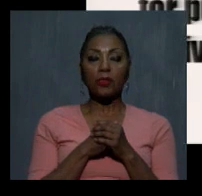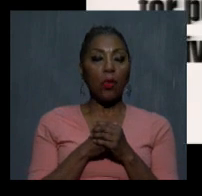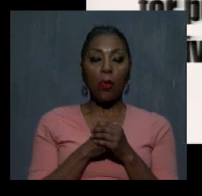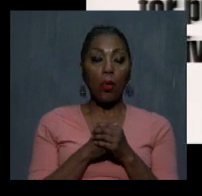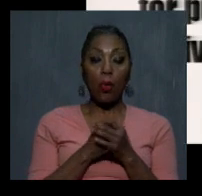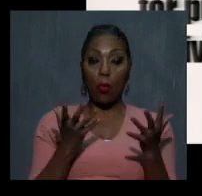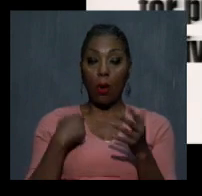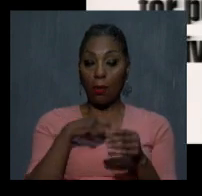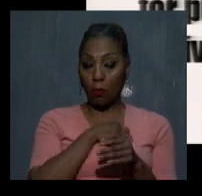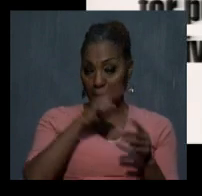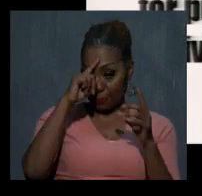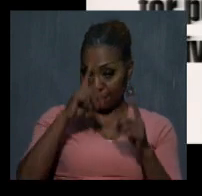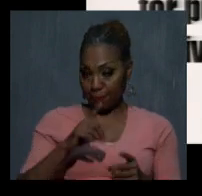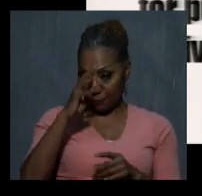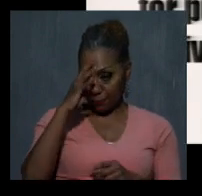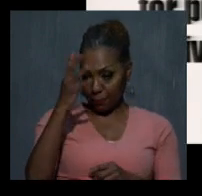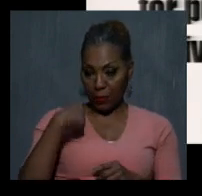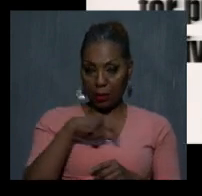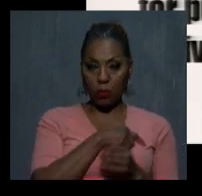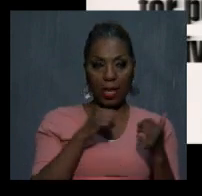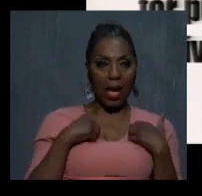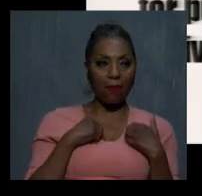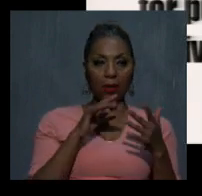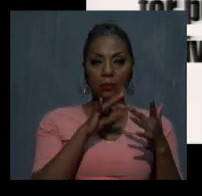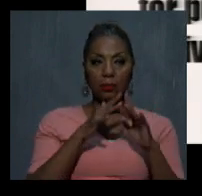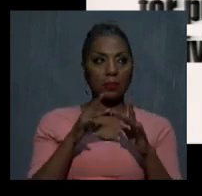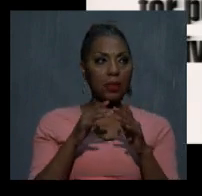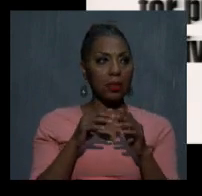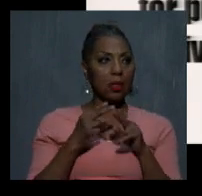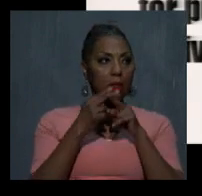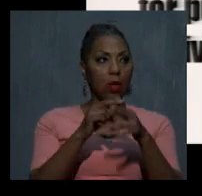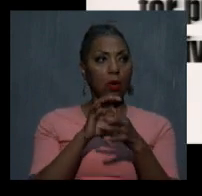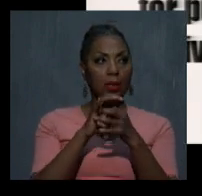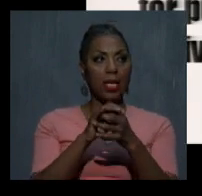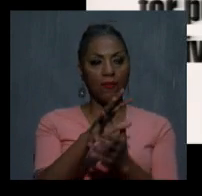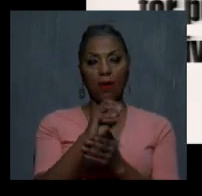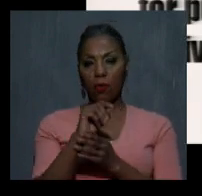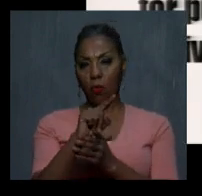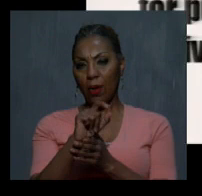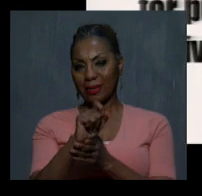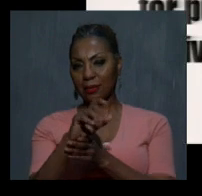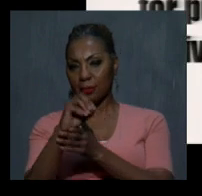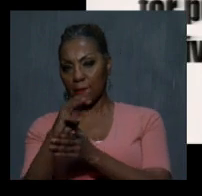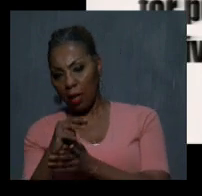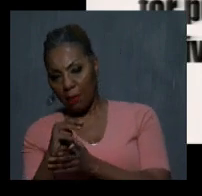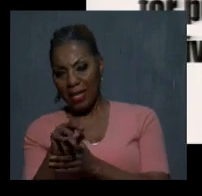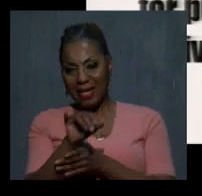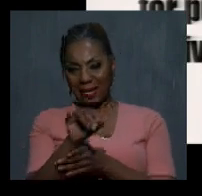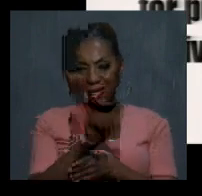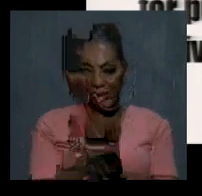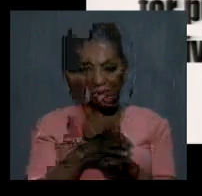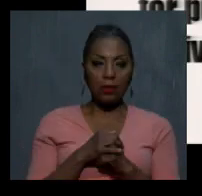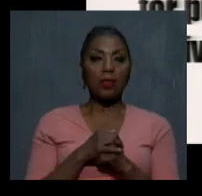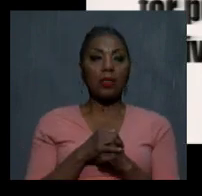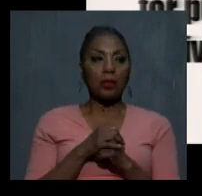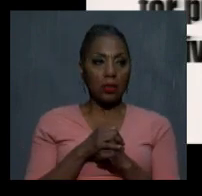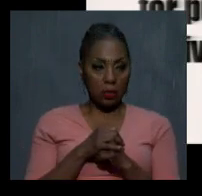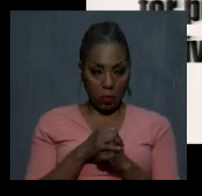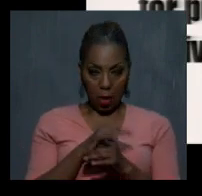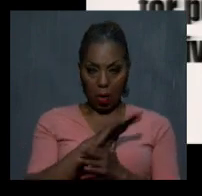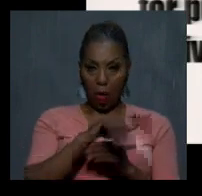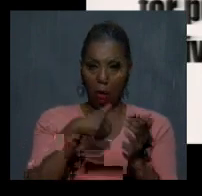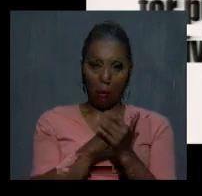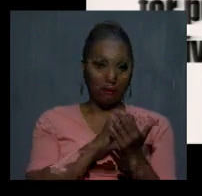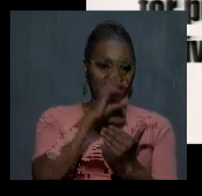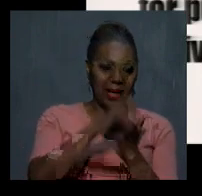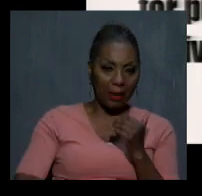we came up with is a website, Connect 501, and Connect 501, again, all of the